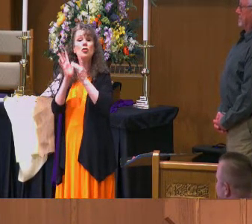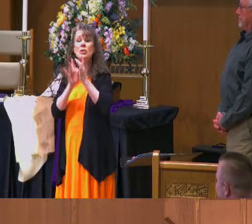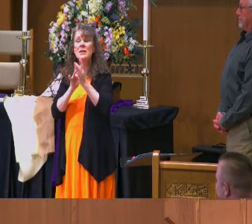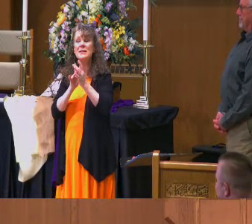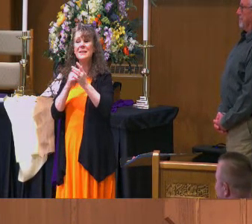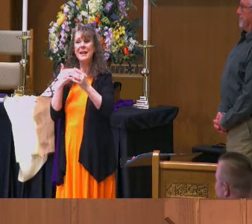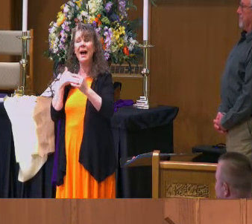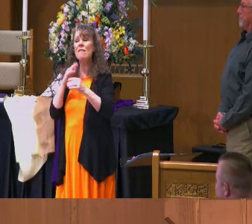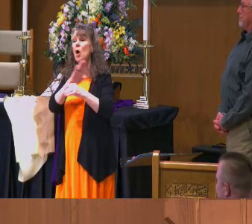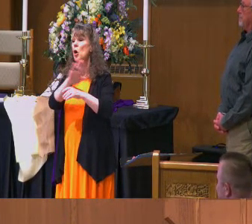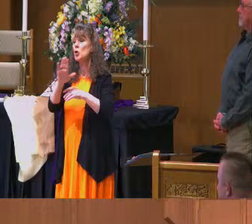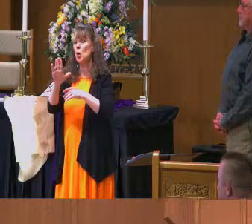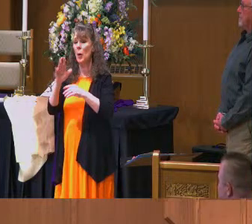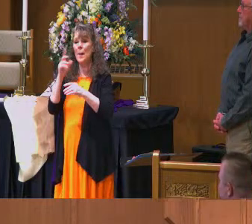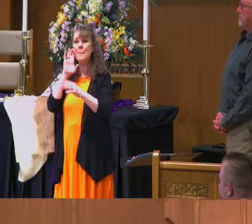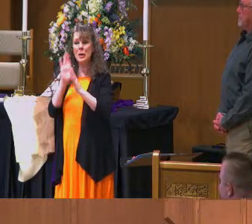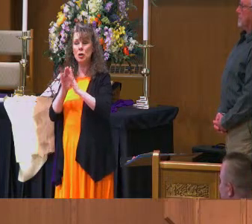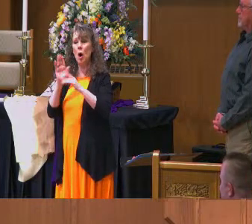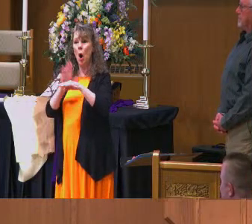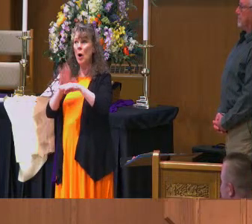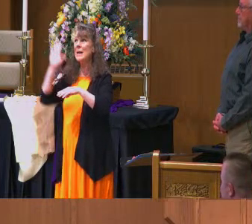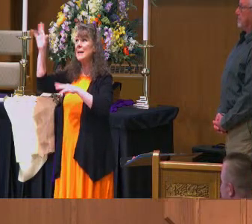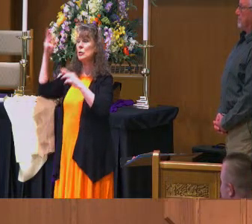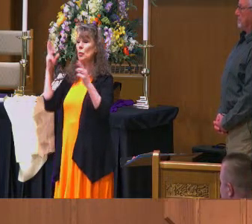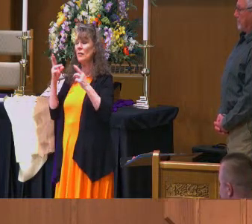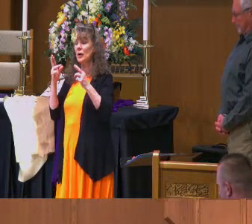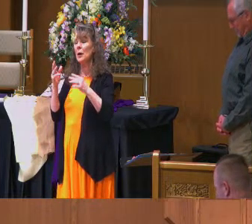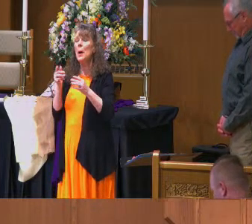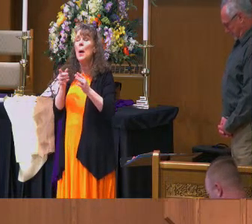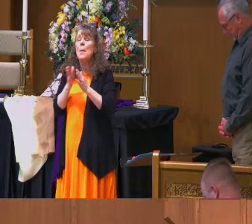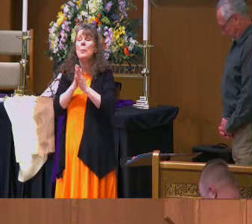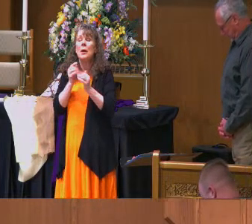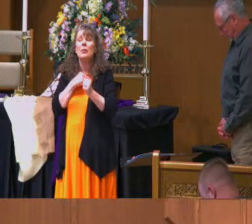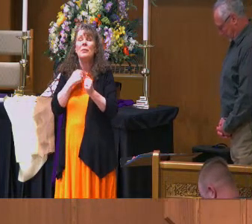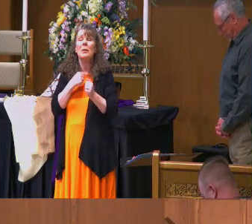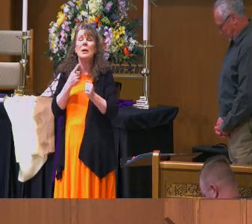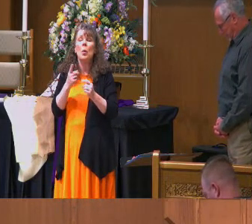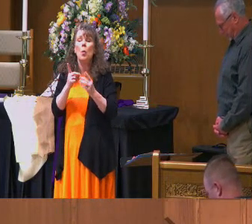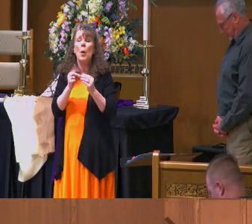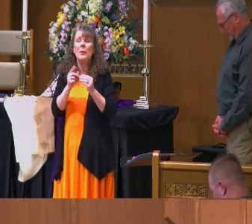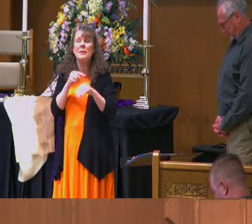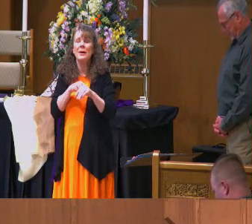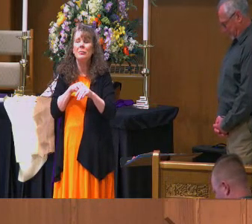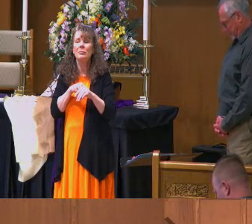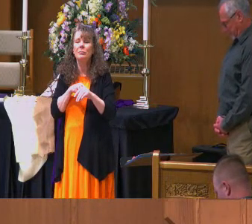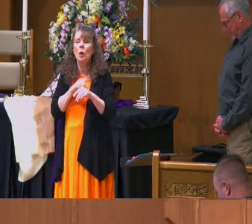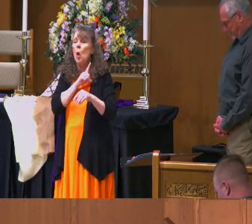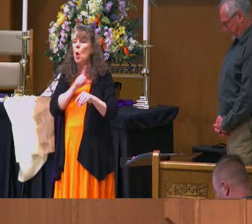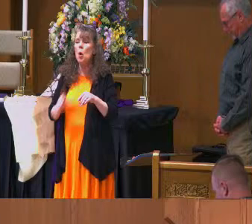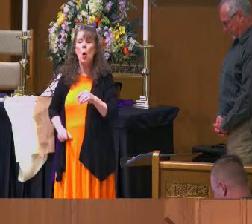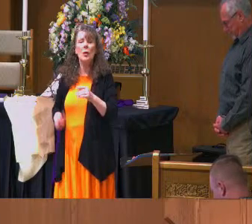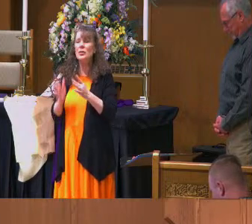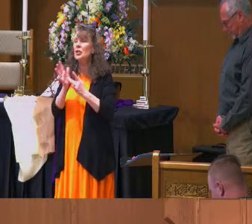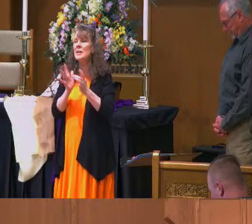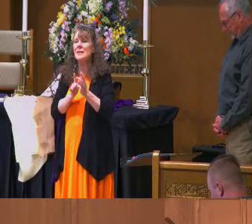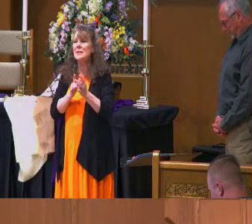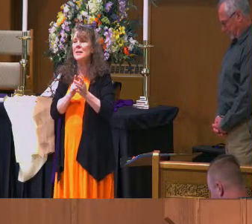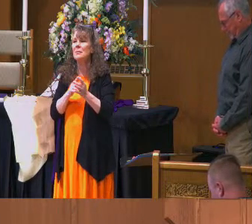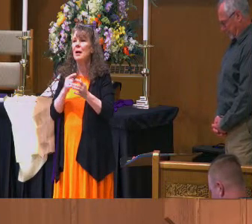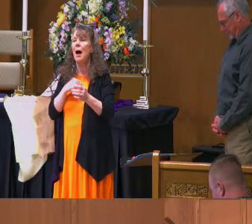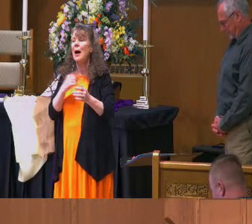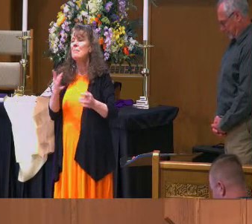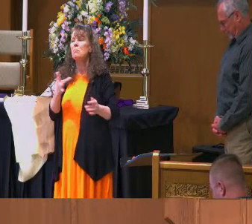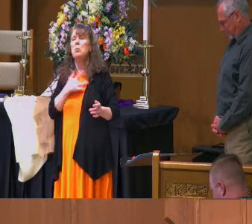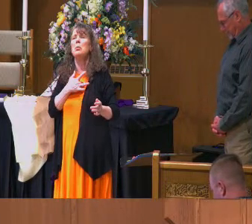has your picture on his refrigerator. Pray with me one more time. Lord Jesus, I am struck by